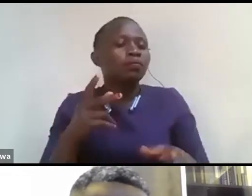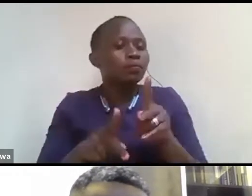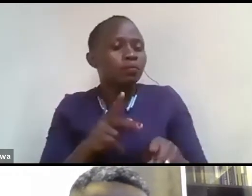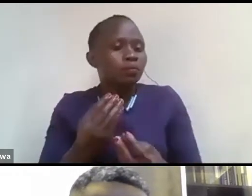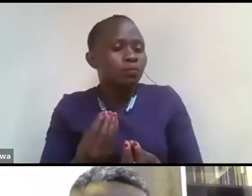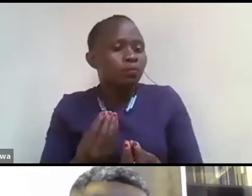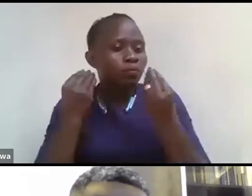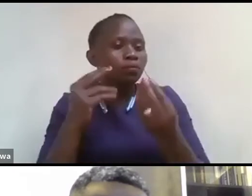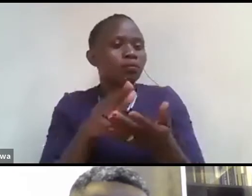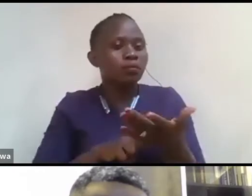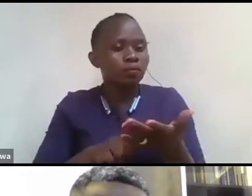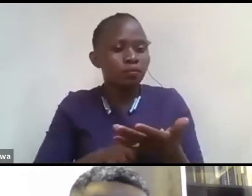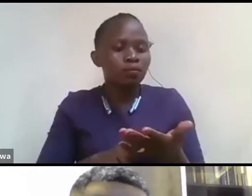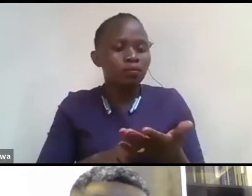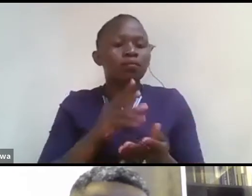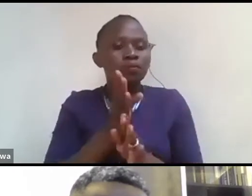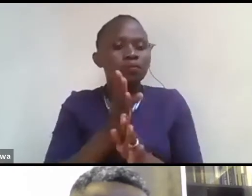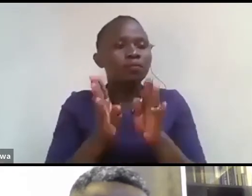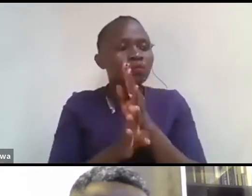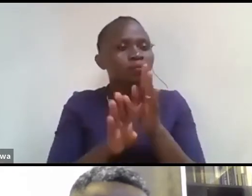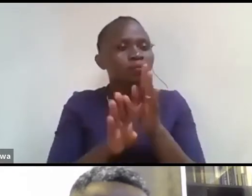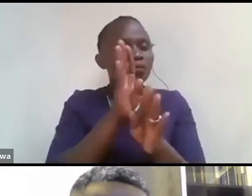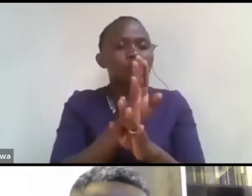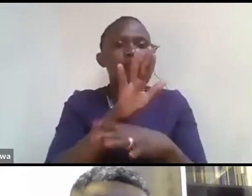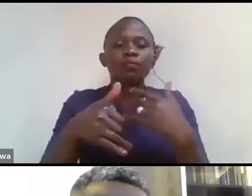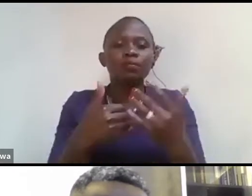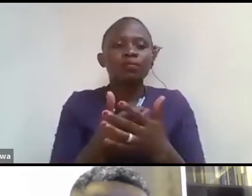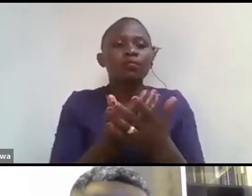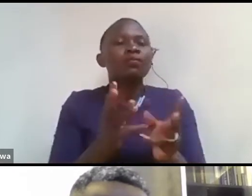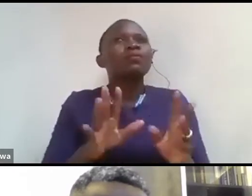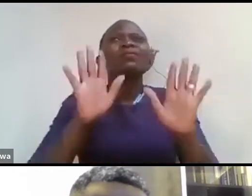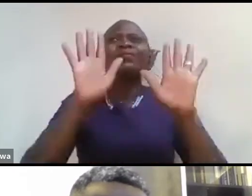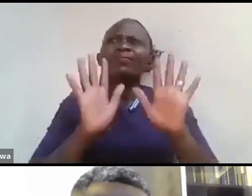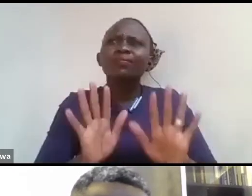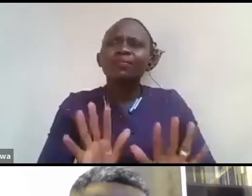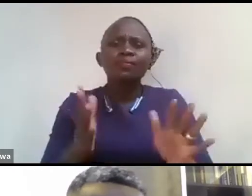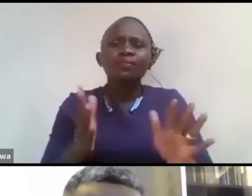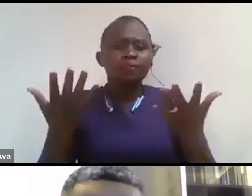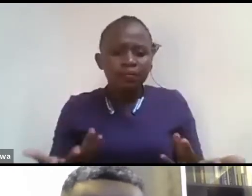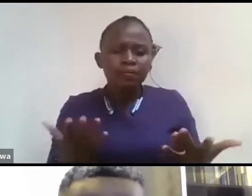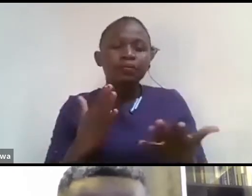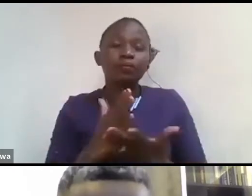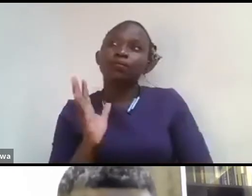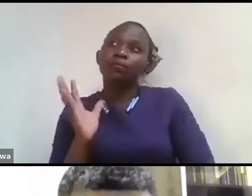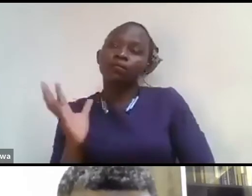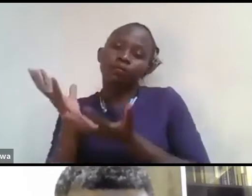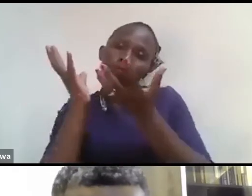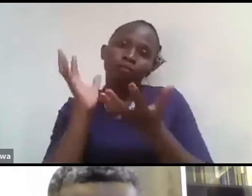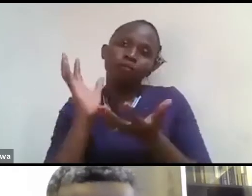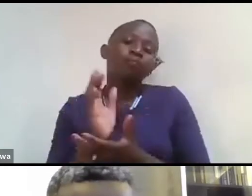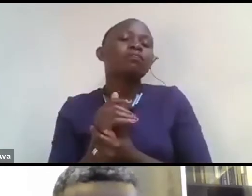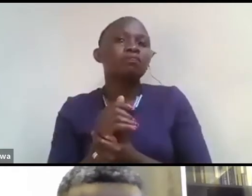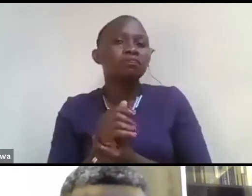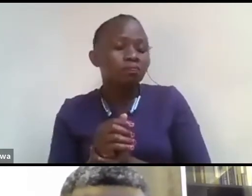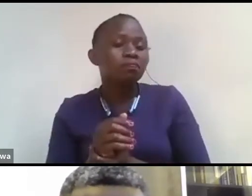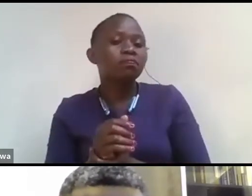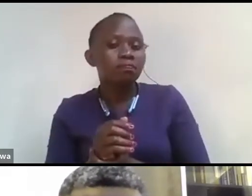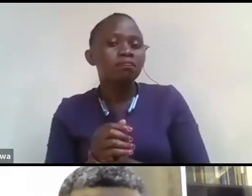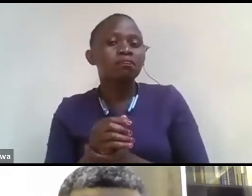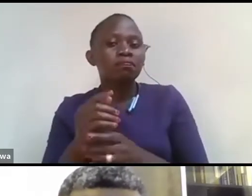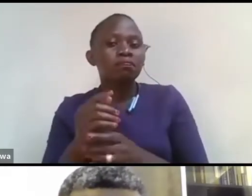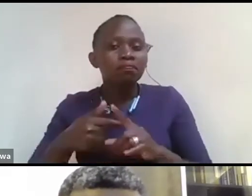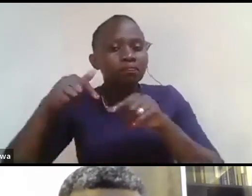ways possible. It's amazing. So we are not importing any of this. Of course, it's coming from Uganda. So